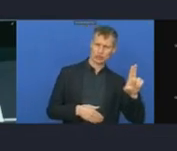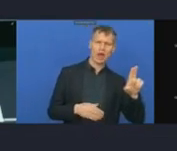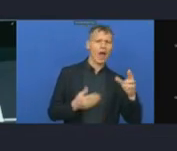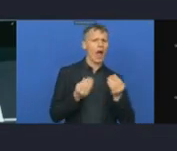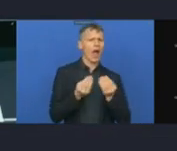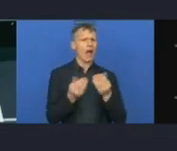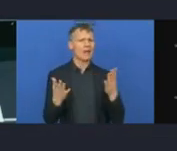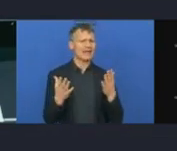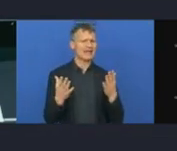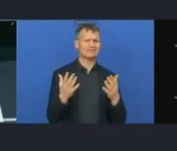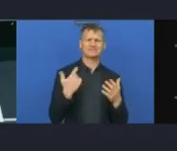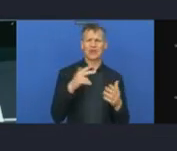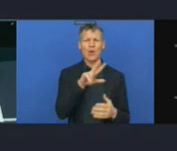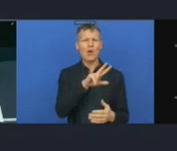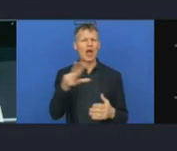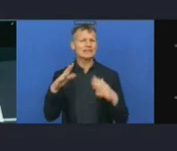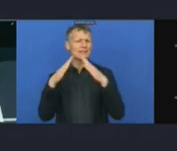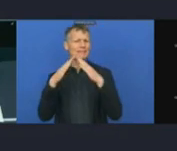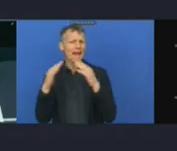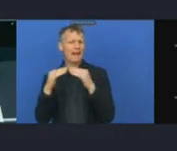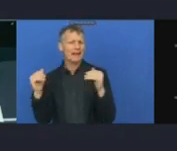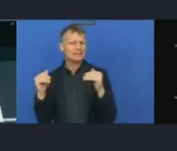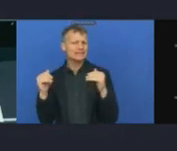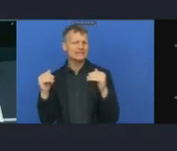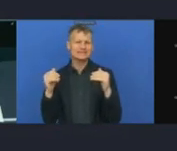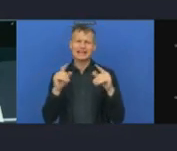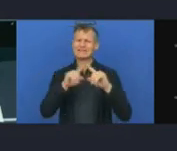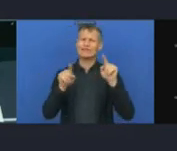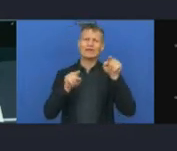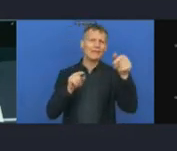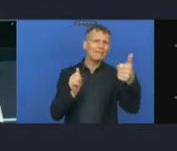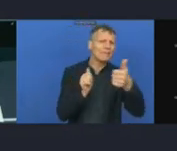there are different scenarios. Do you want Gael to intervene?